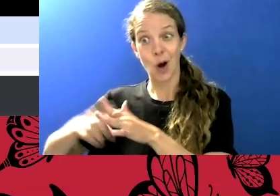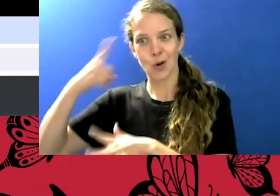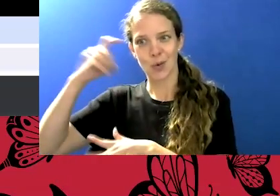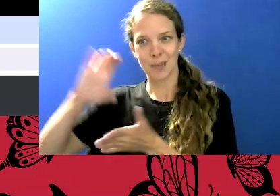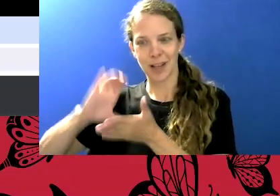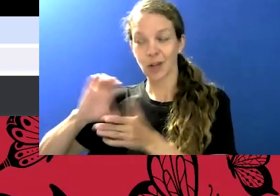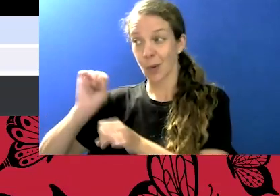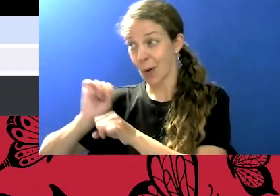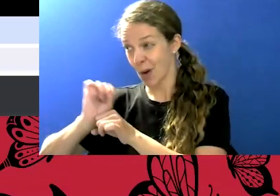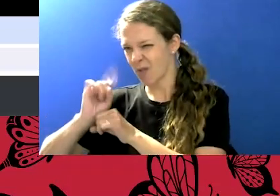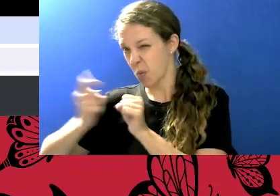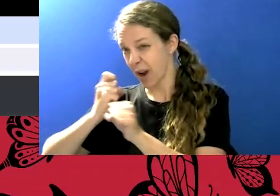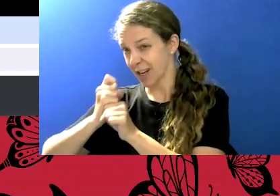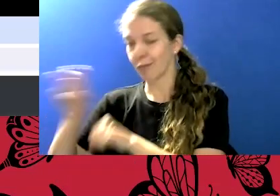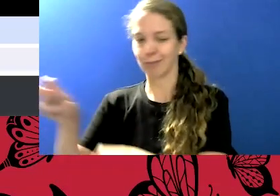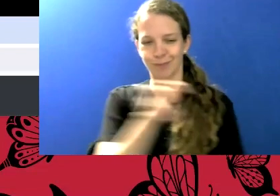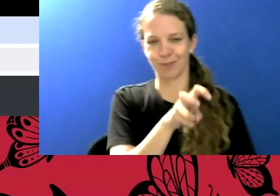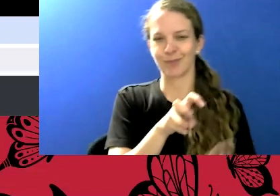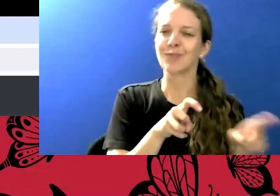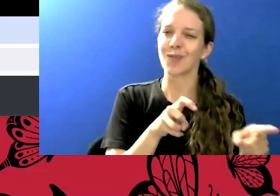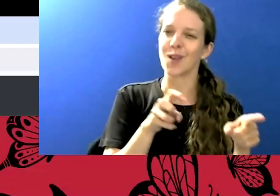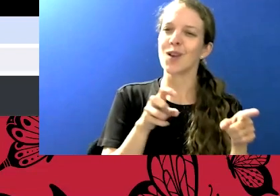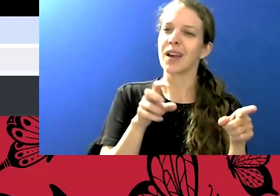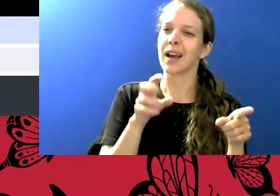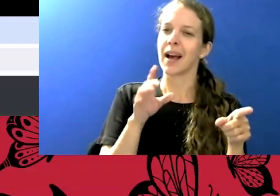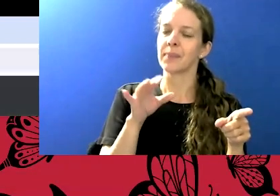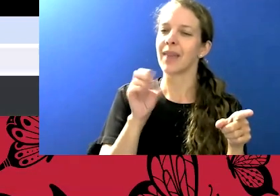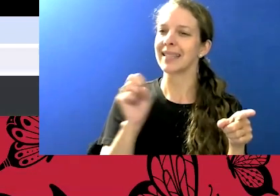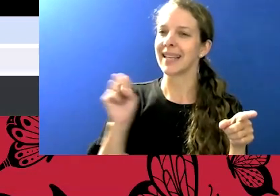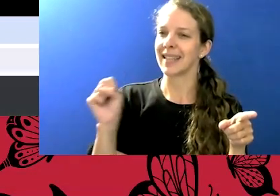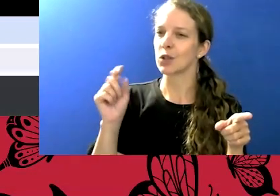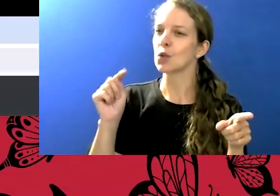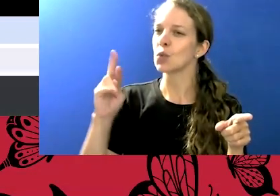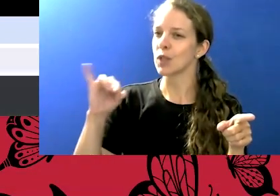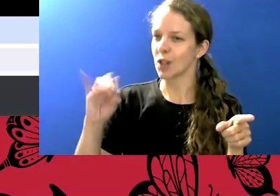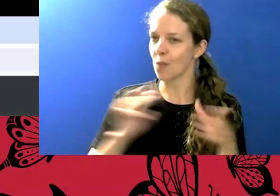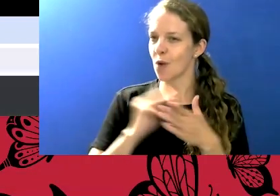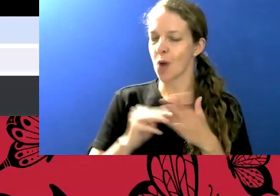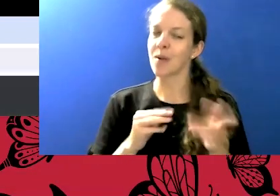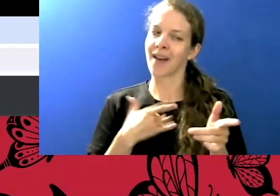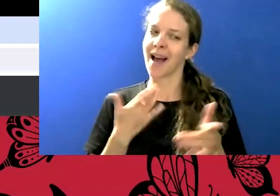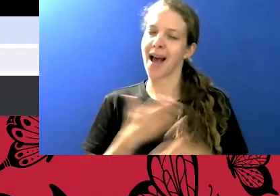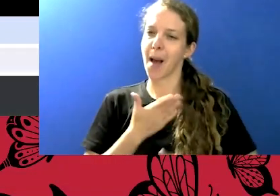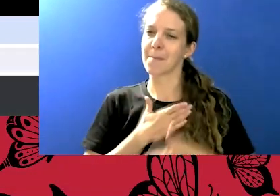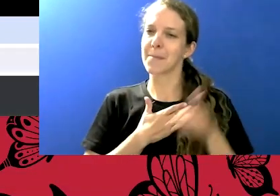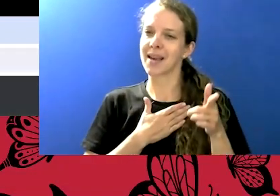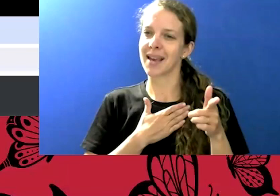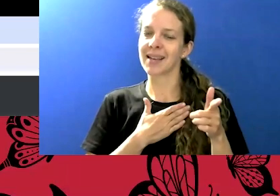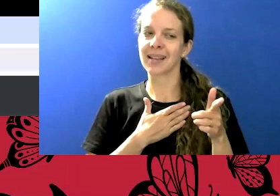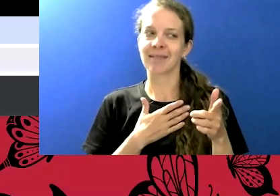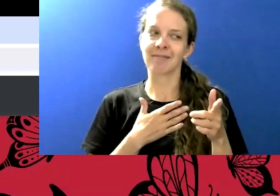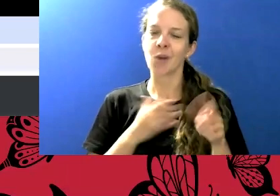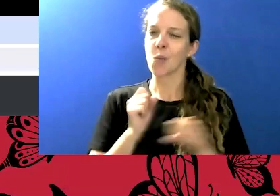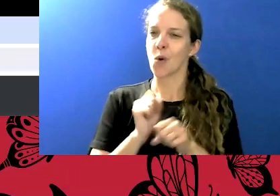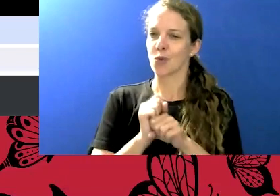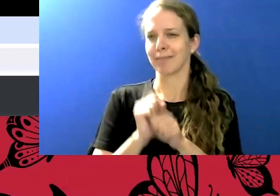then he worked for us for a year, and then he transitioned to the SSS TRiO program. So I'm very happy that we are working